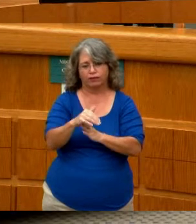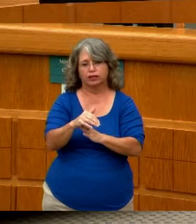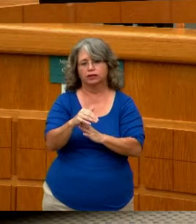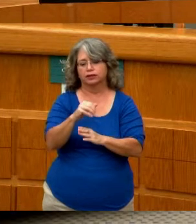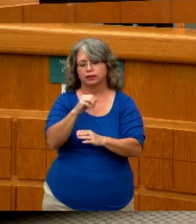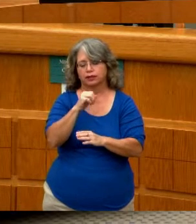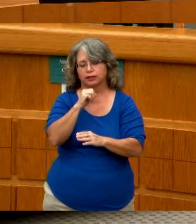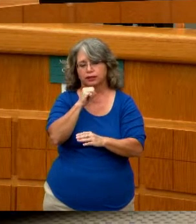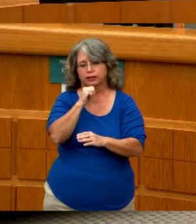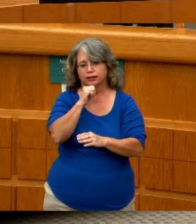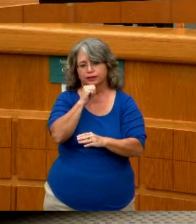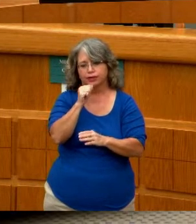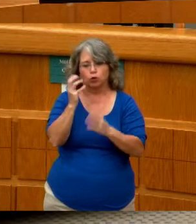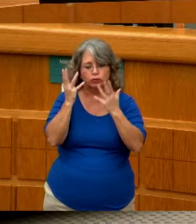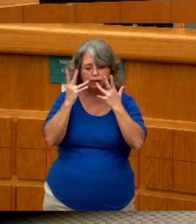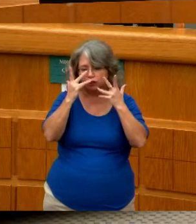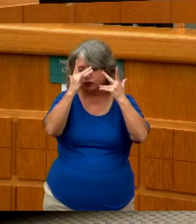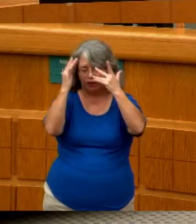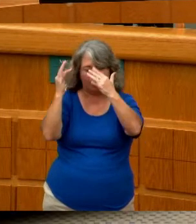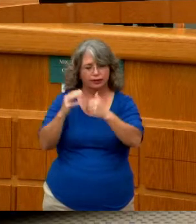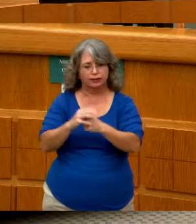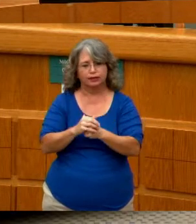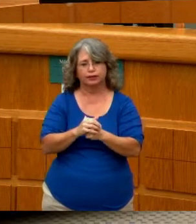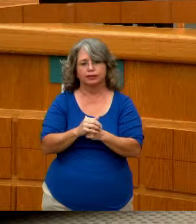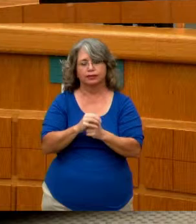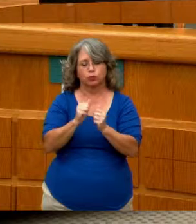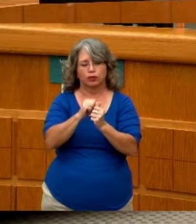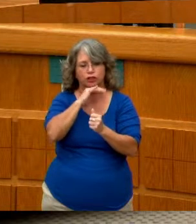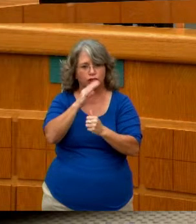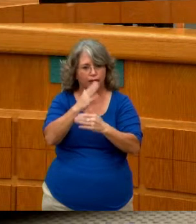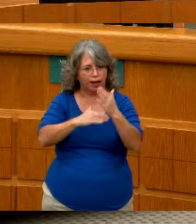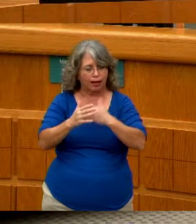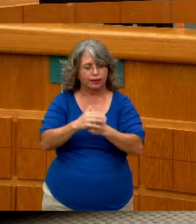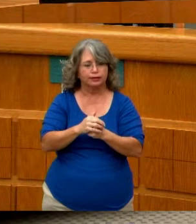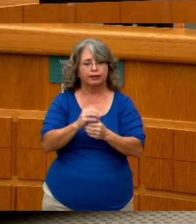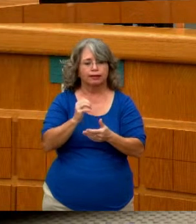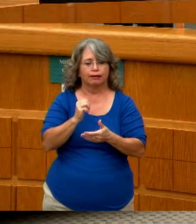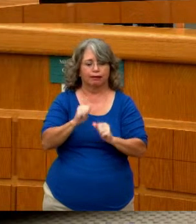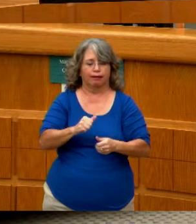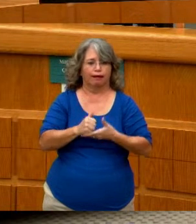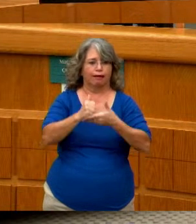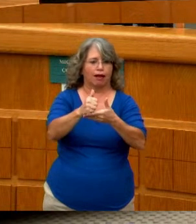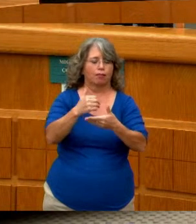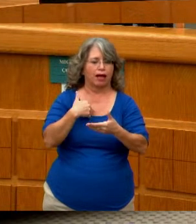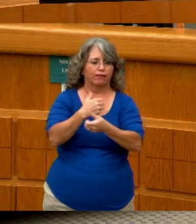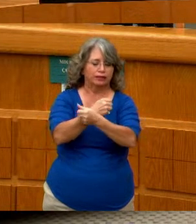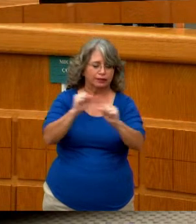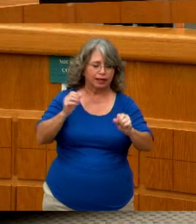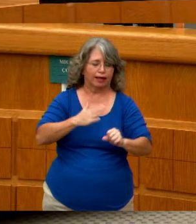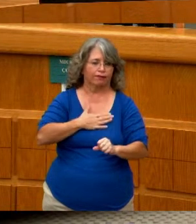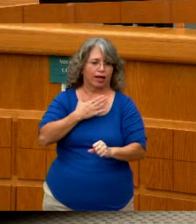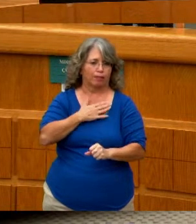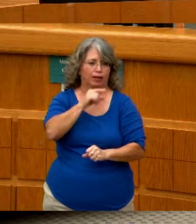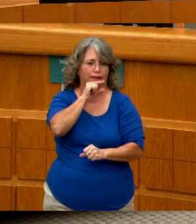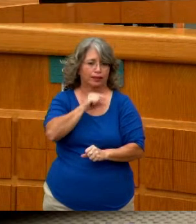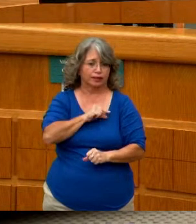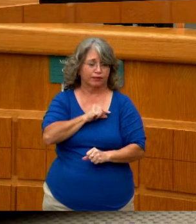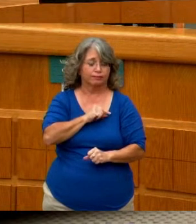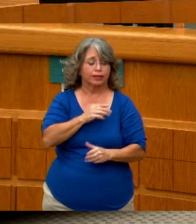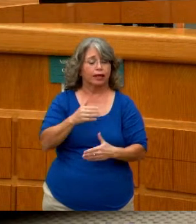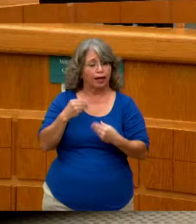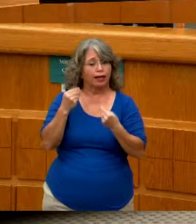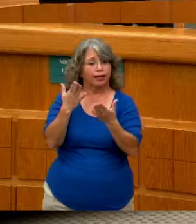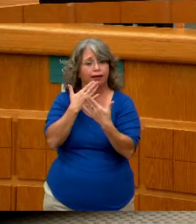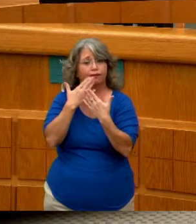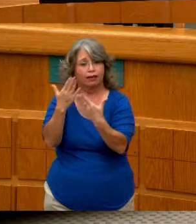commonly touched surfaces, not touching your eyes, nose, and mouth with dirty hands, can help us have a safe and happy